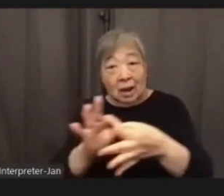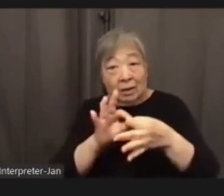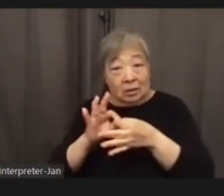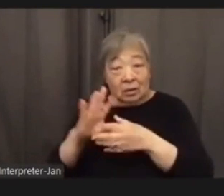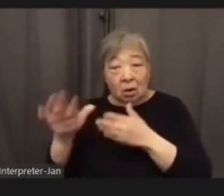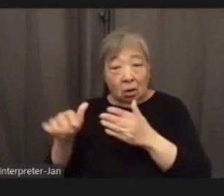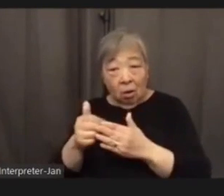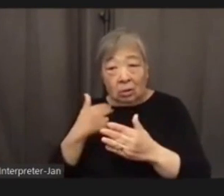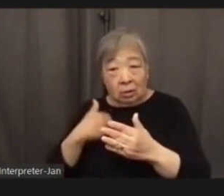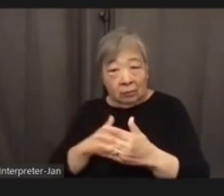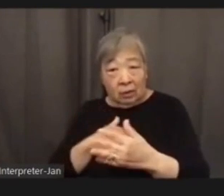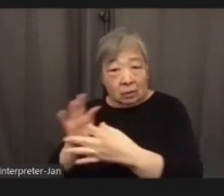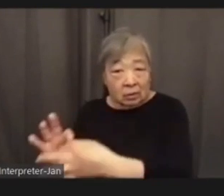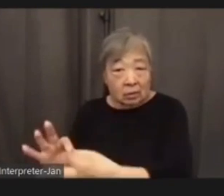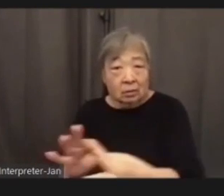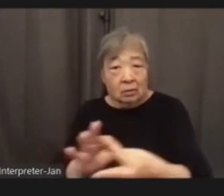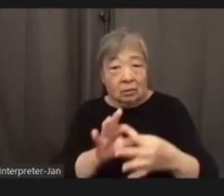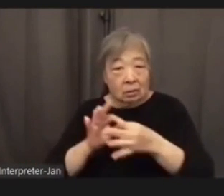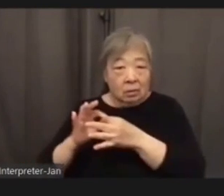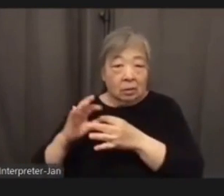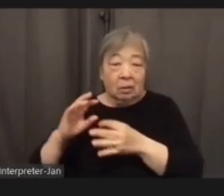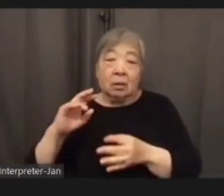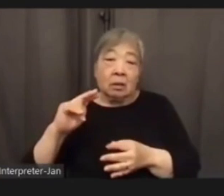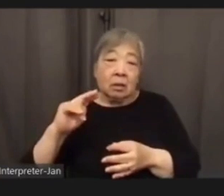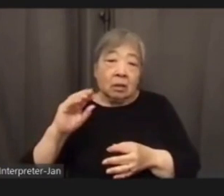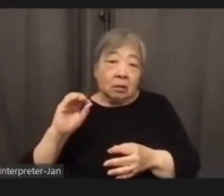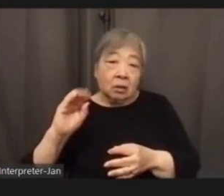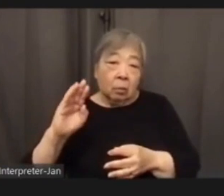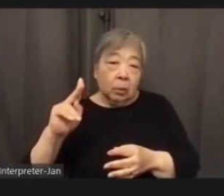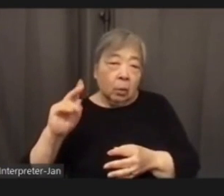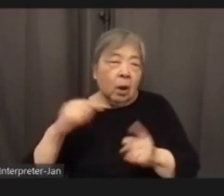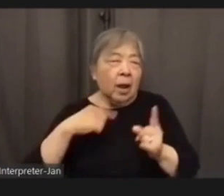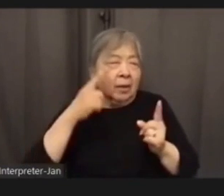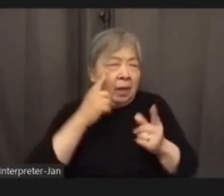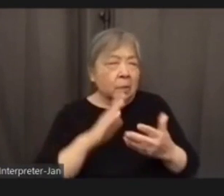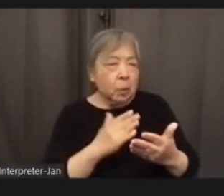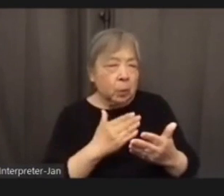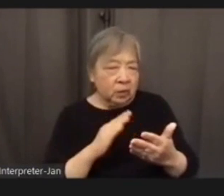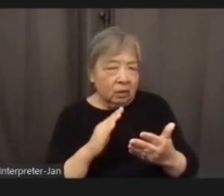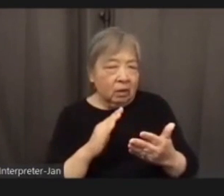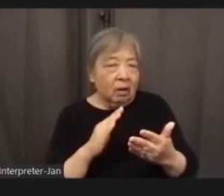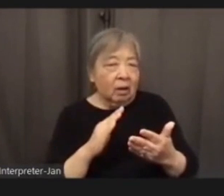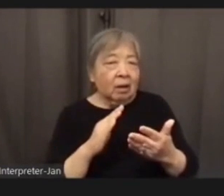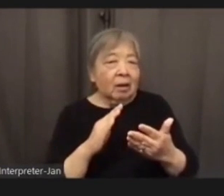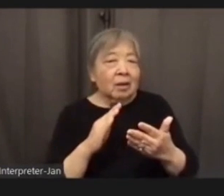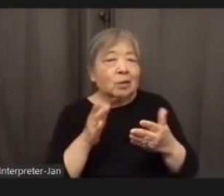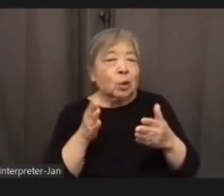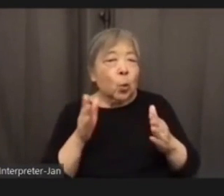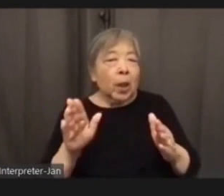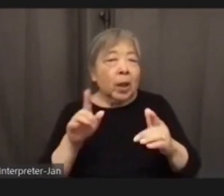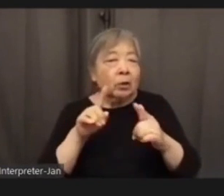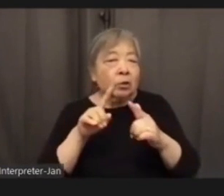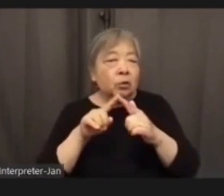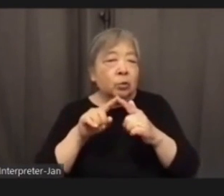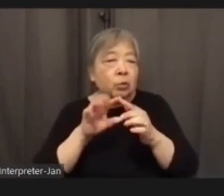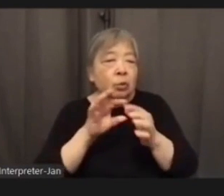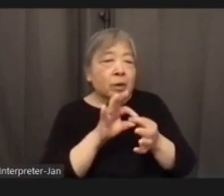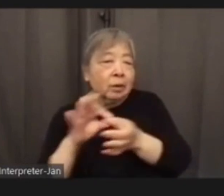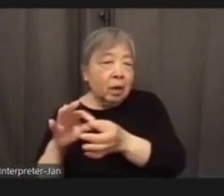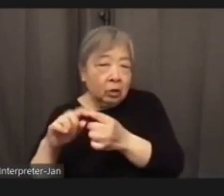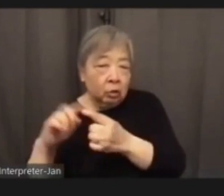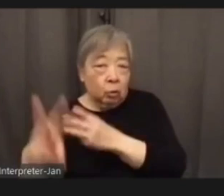Also, it's a way, I think music is a way into worlds. You know, it's a way